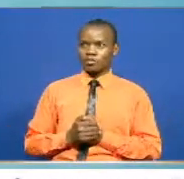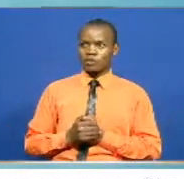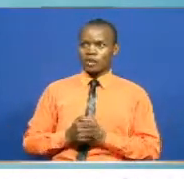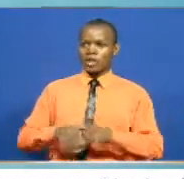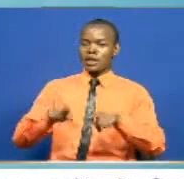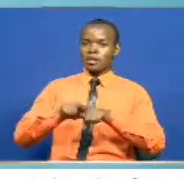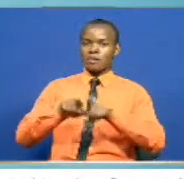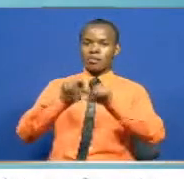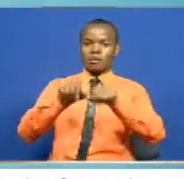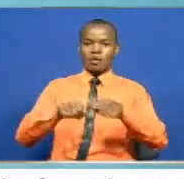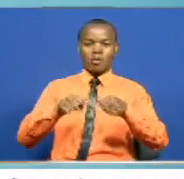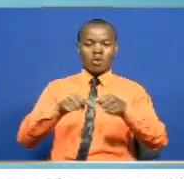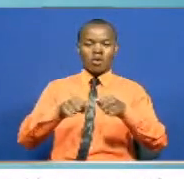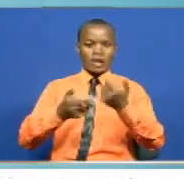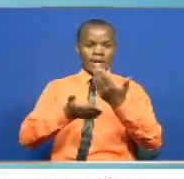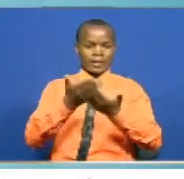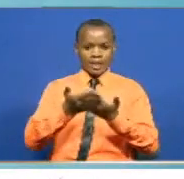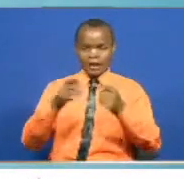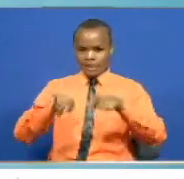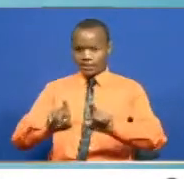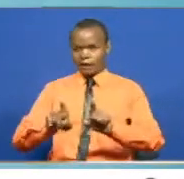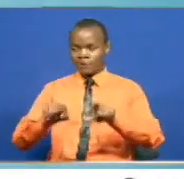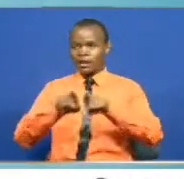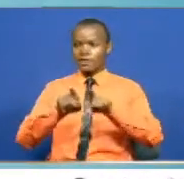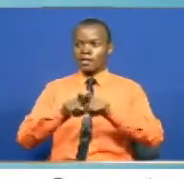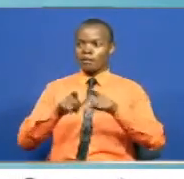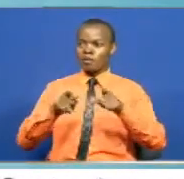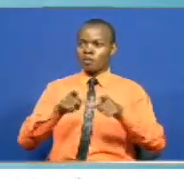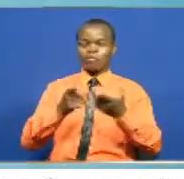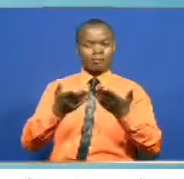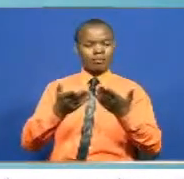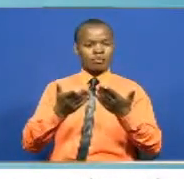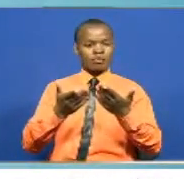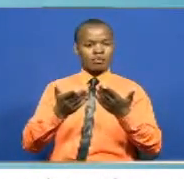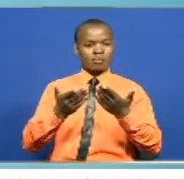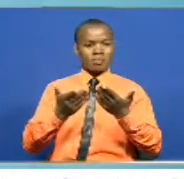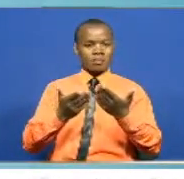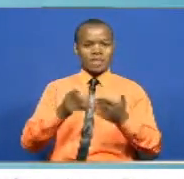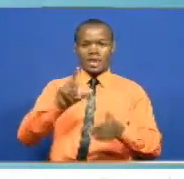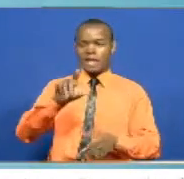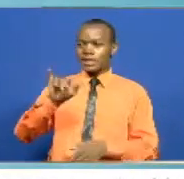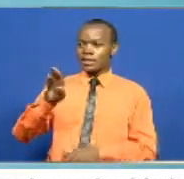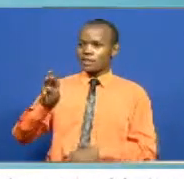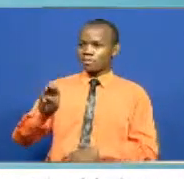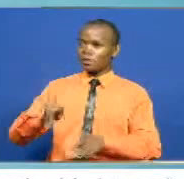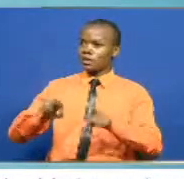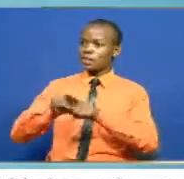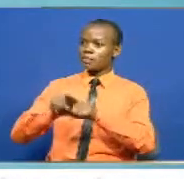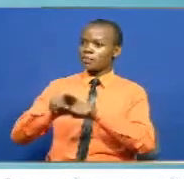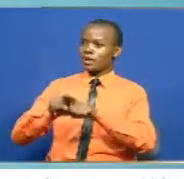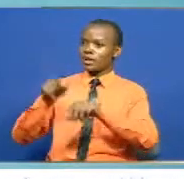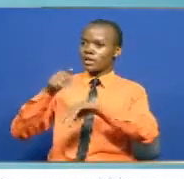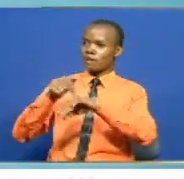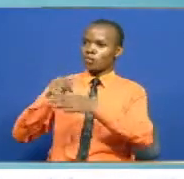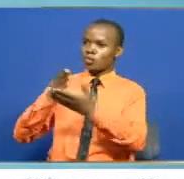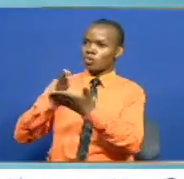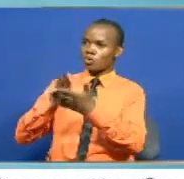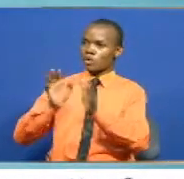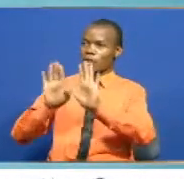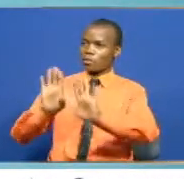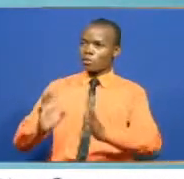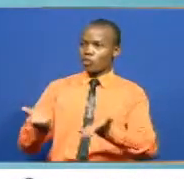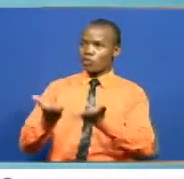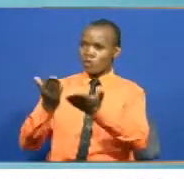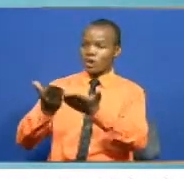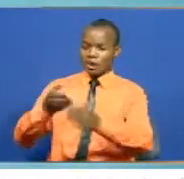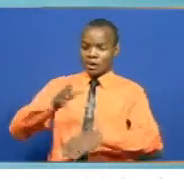your body, stay in shape, you know, work what you need to work on. So as they translate the same, it also helps improve the basketball in